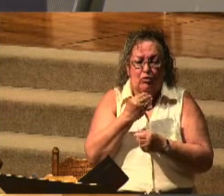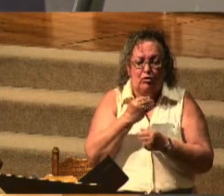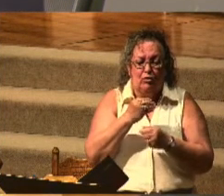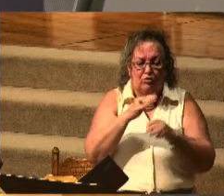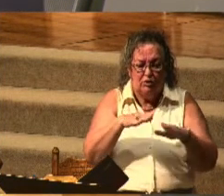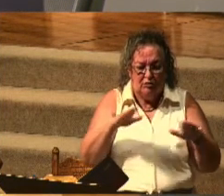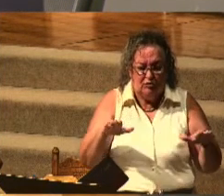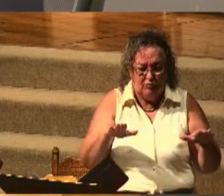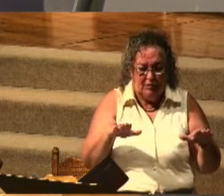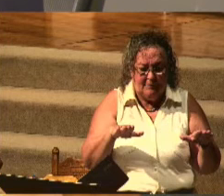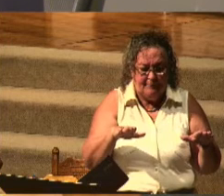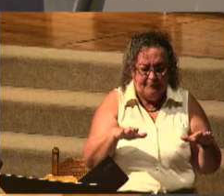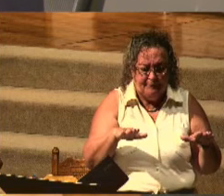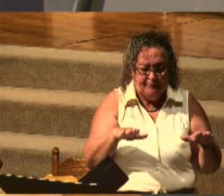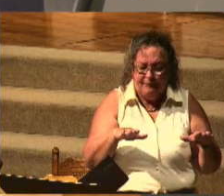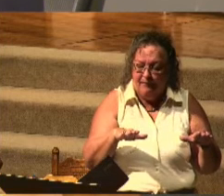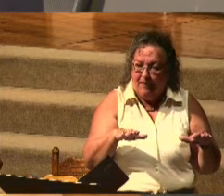Abednego.